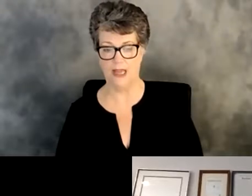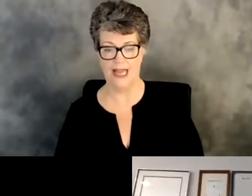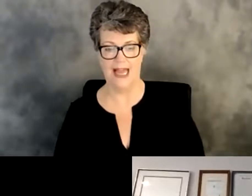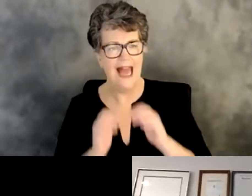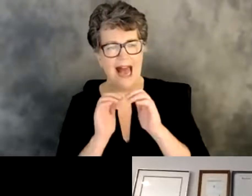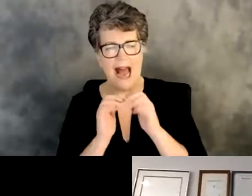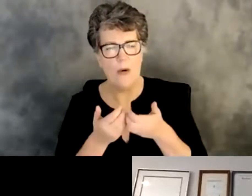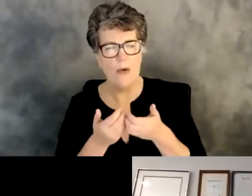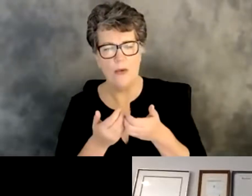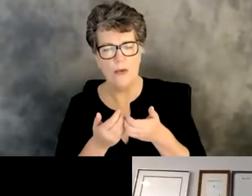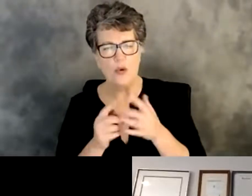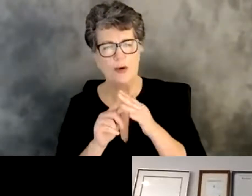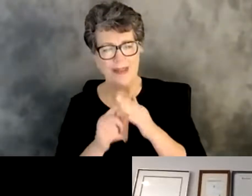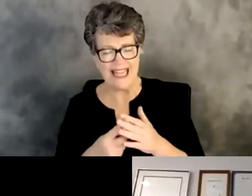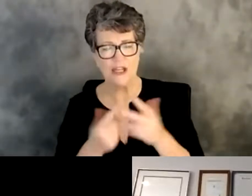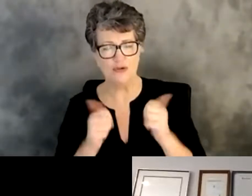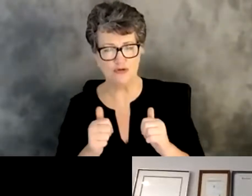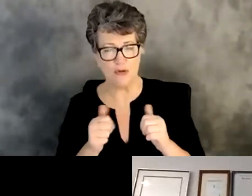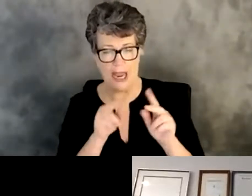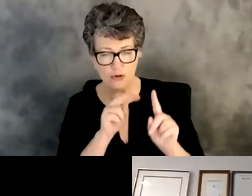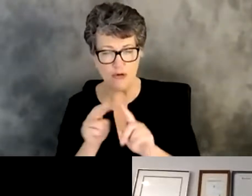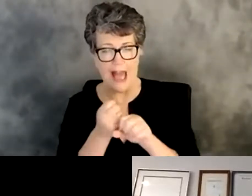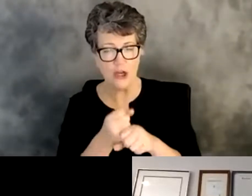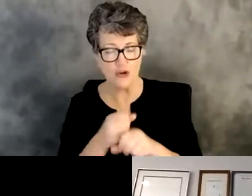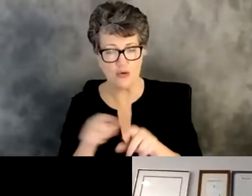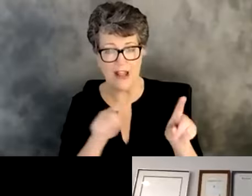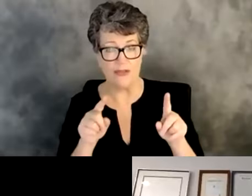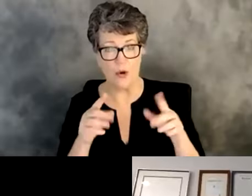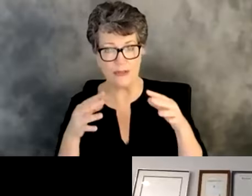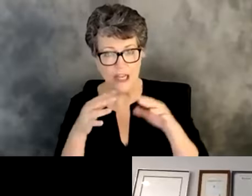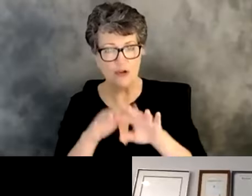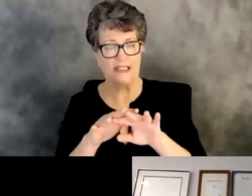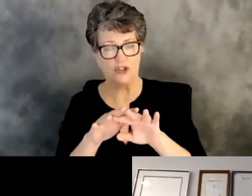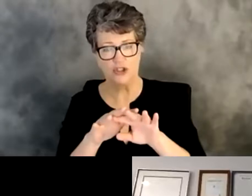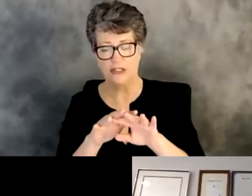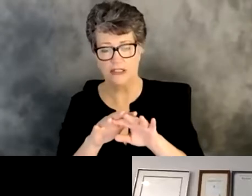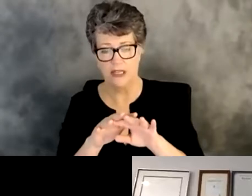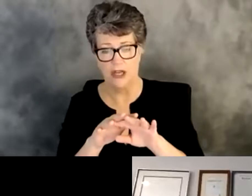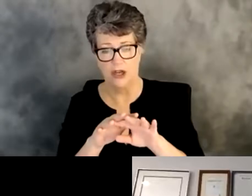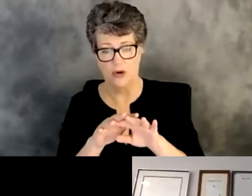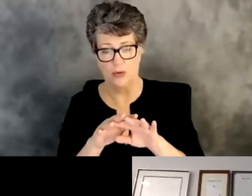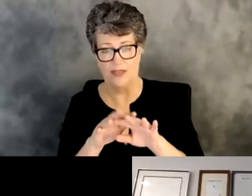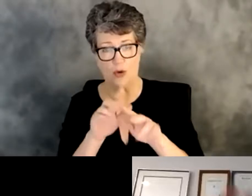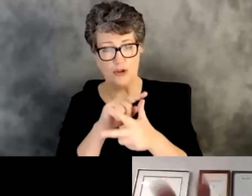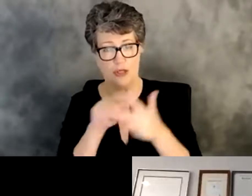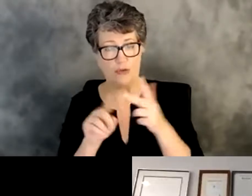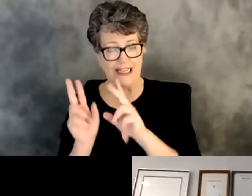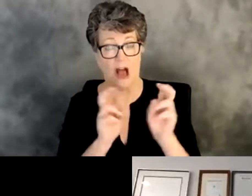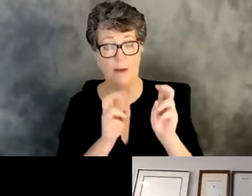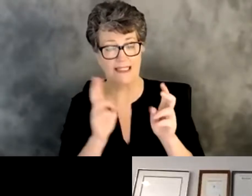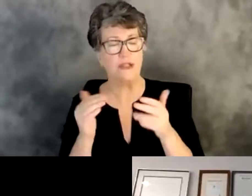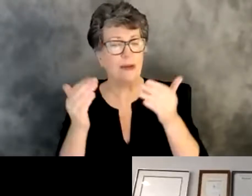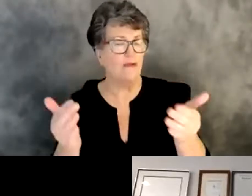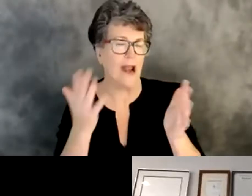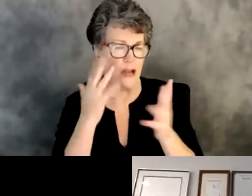we begin to try to track and create those intersections between discrete topics as we move forward? I know it's a